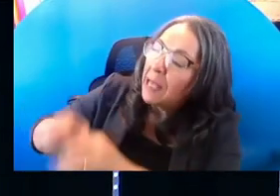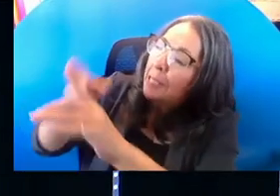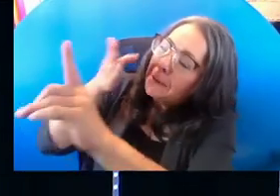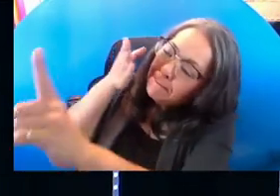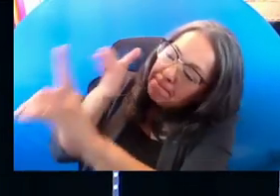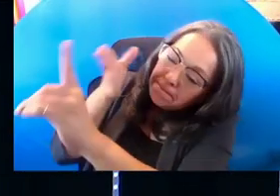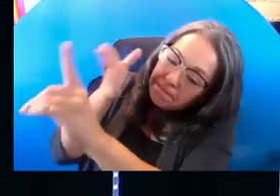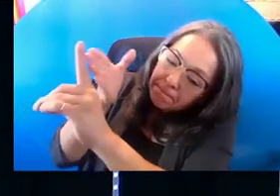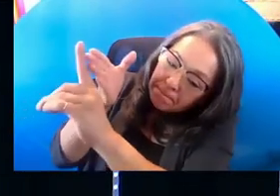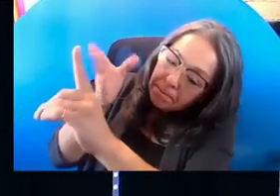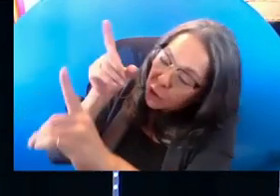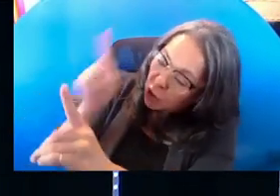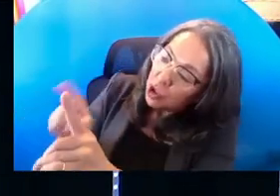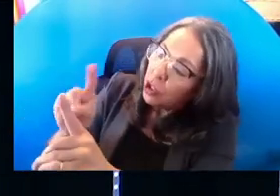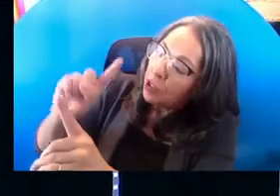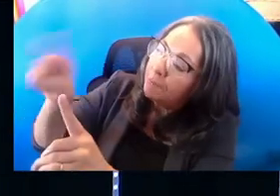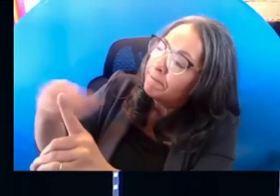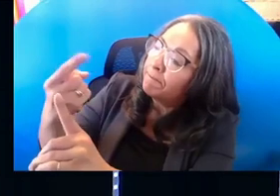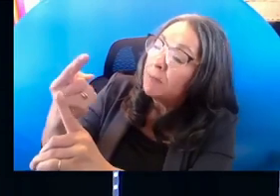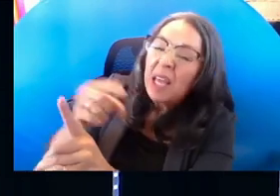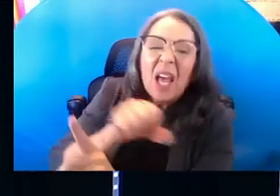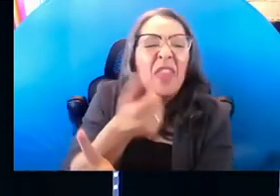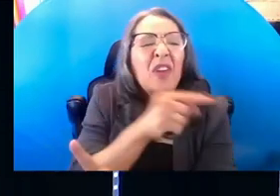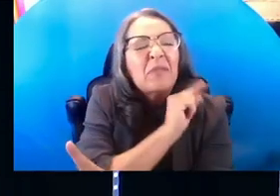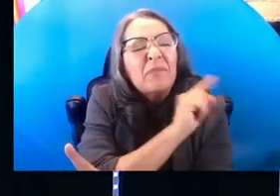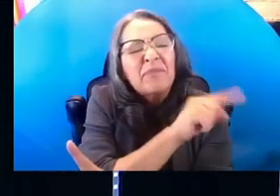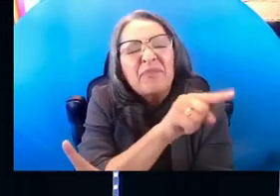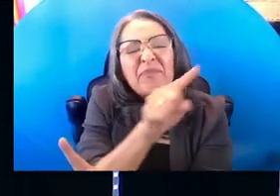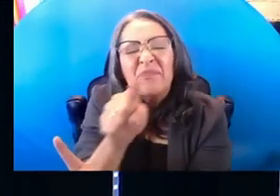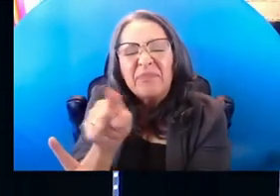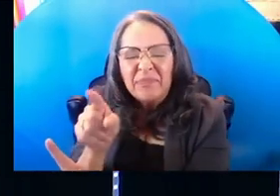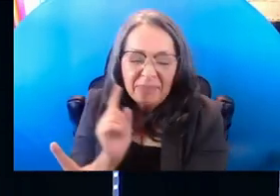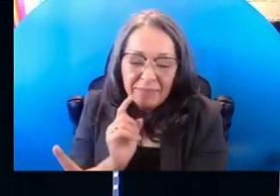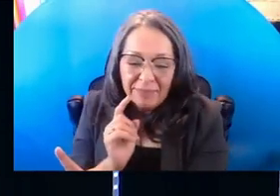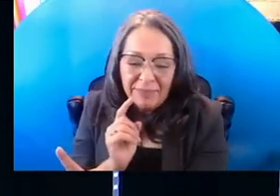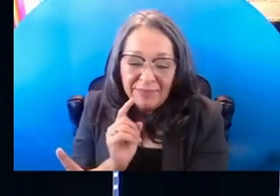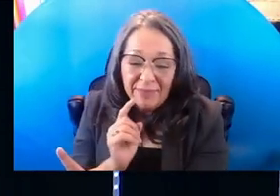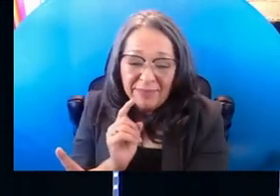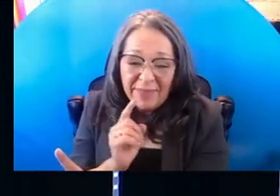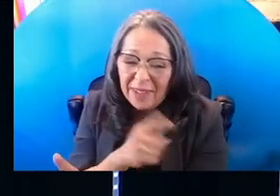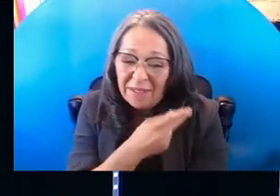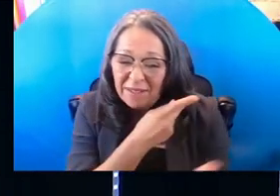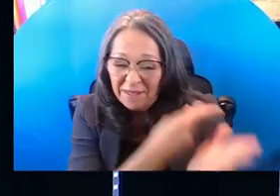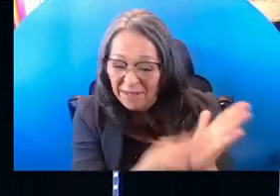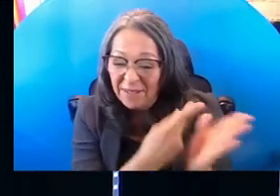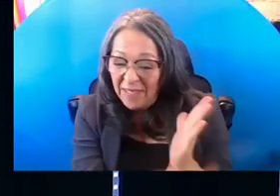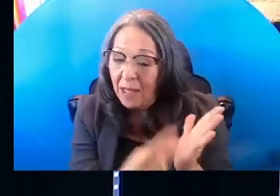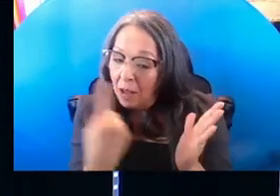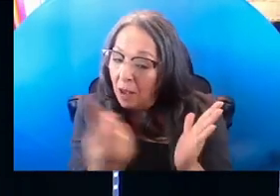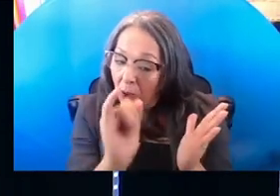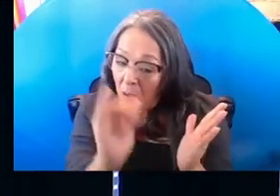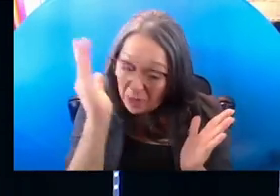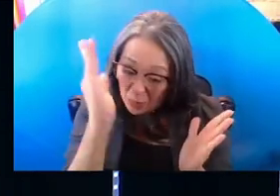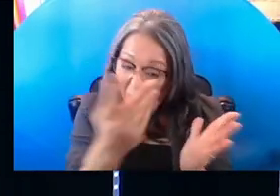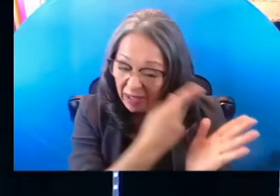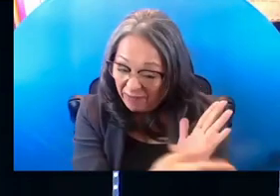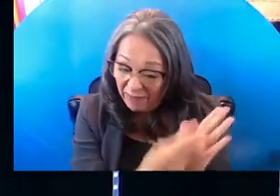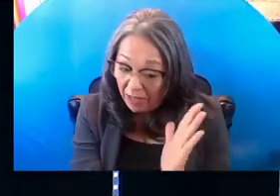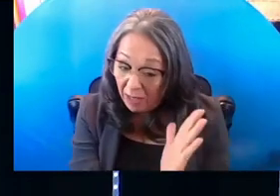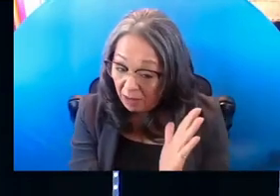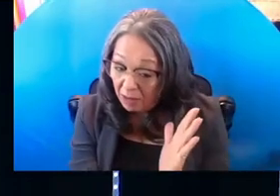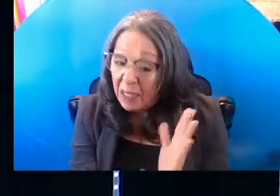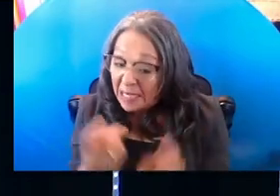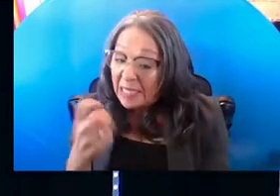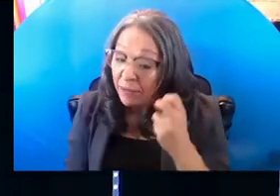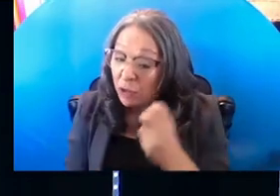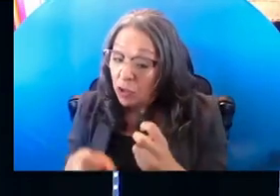He should be what we cling to. The other stuff, if we're being real, will always fail us. And that's hard because we invest in our